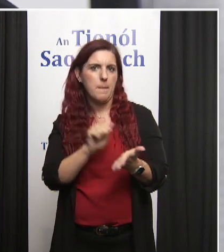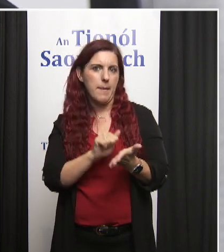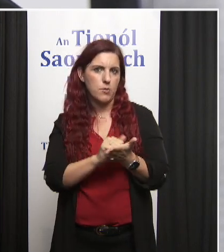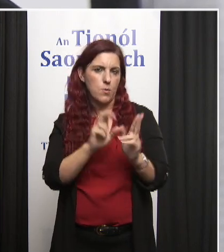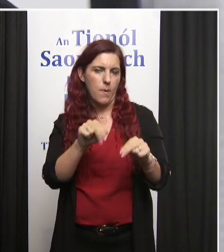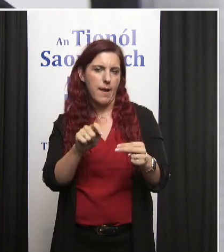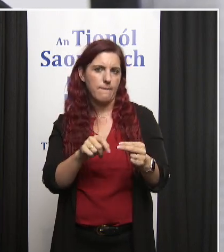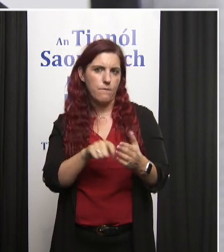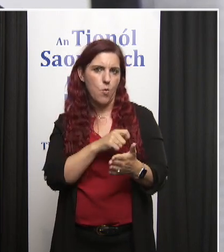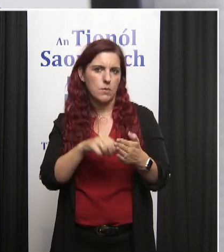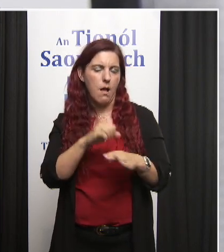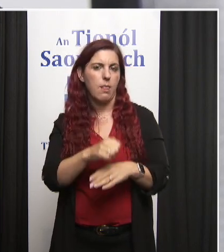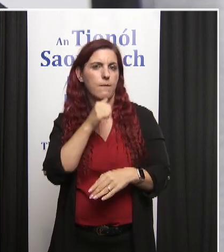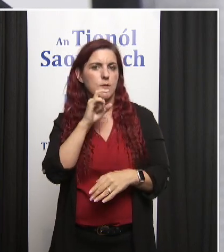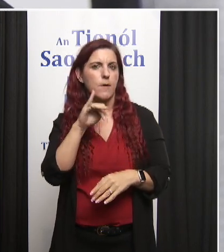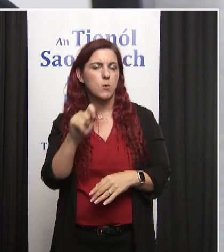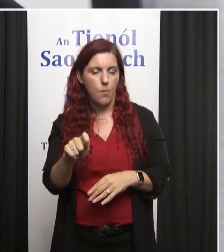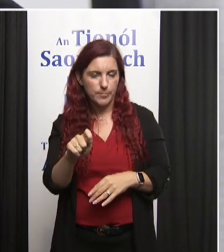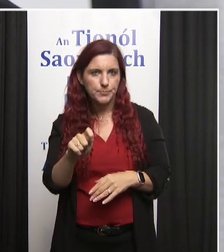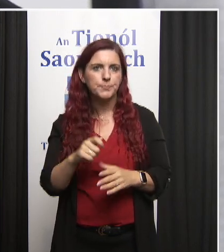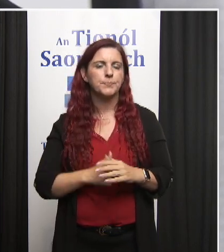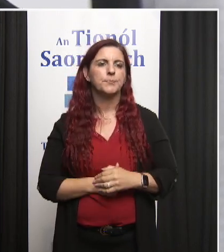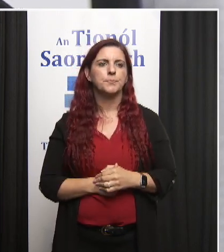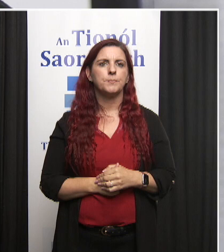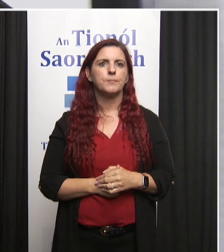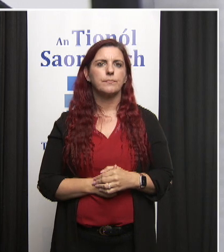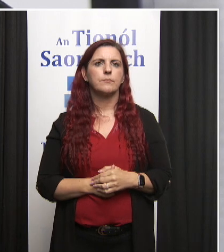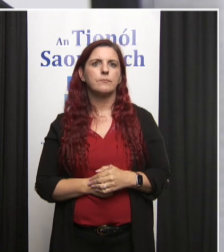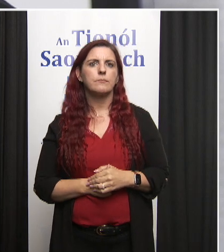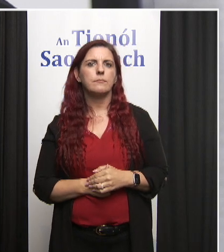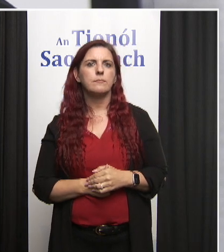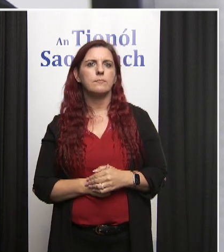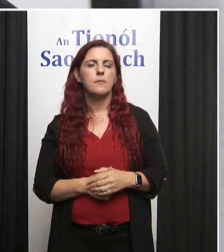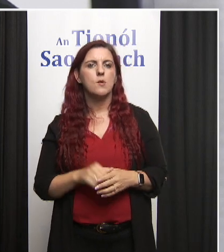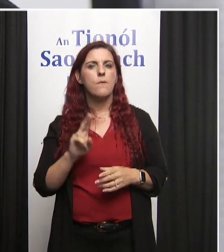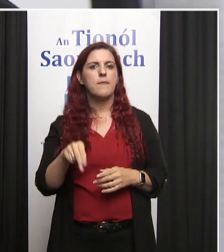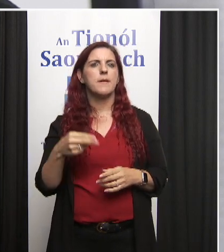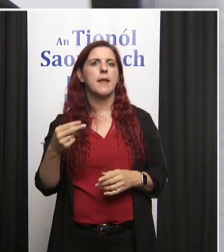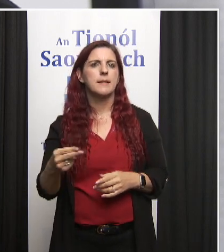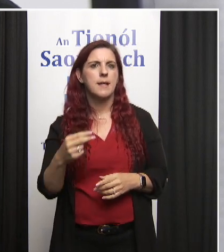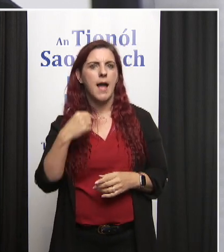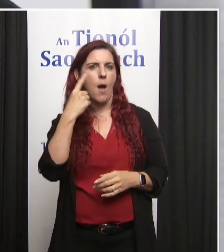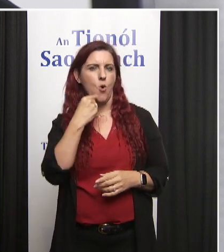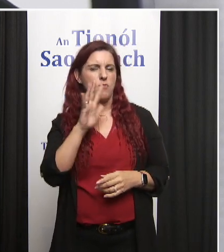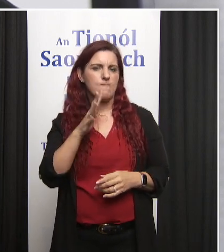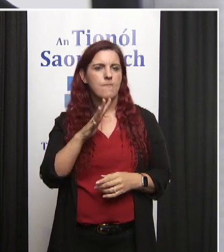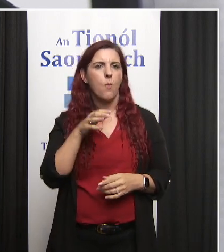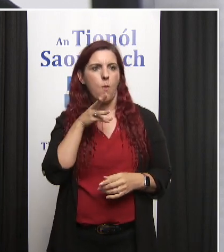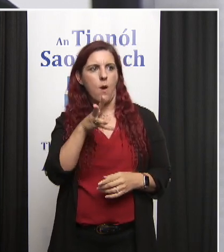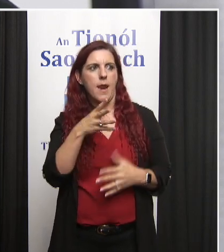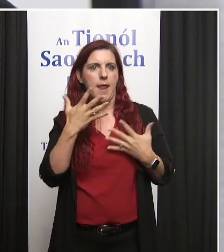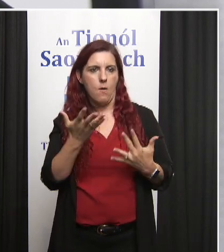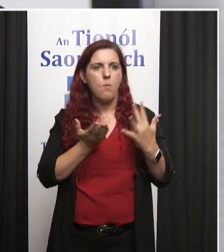on the 1st of October if we're in a position to do so. So for the next hour and a bit, we're going to go through